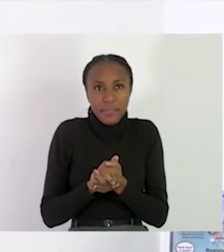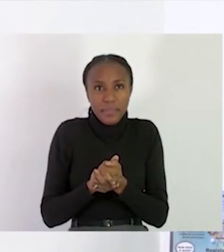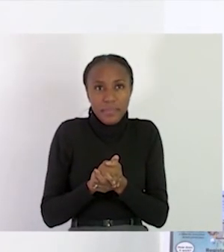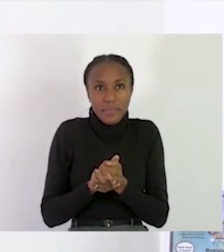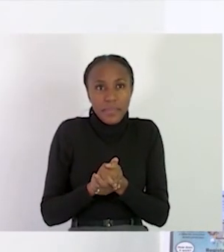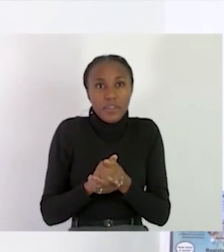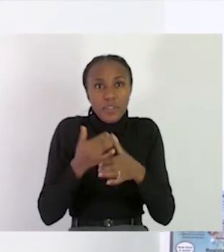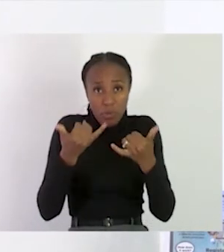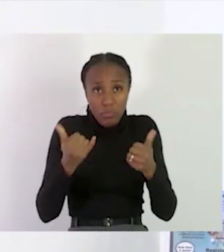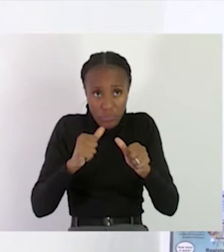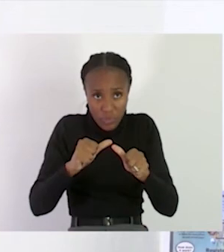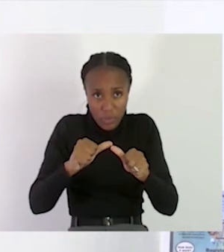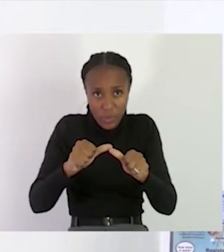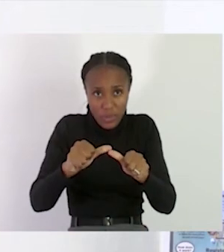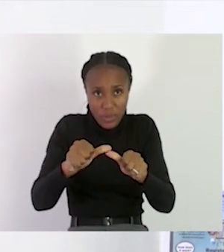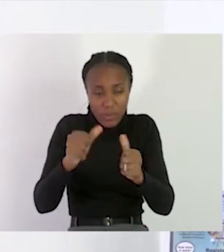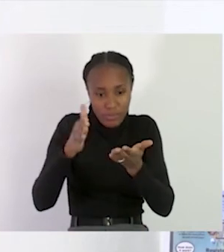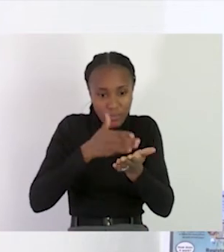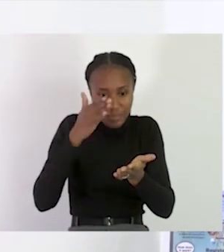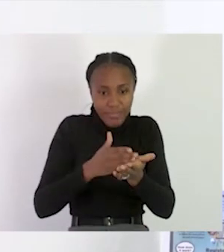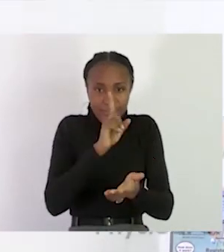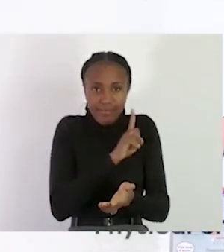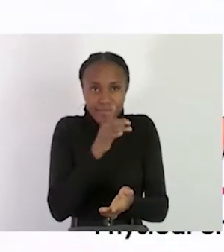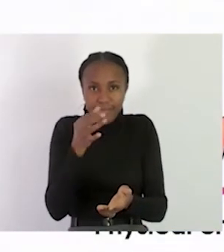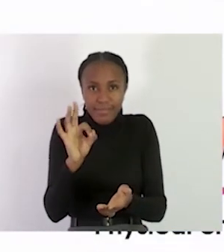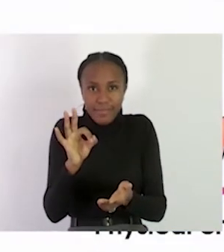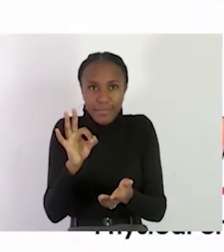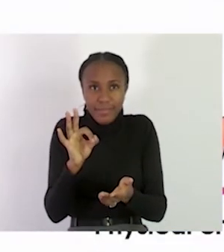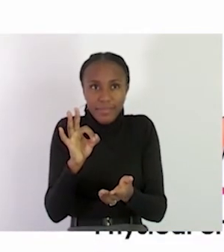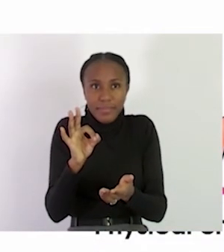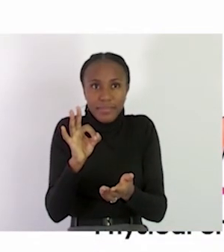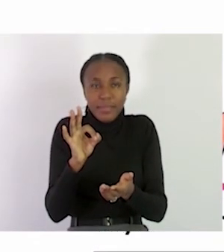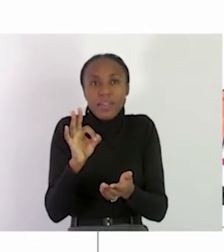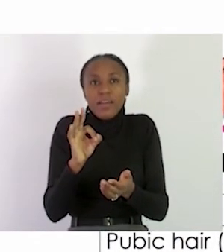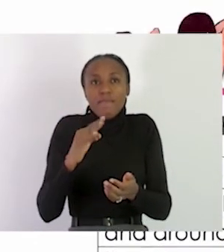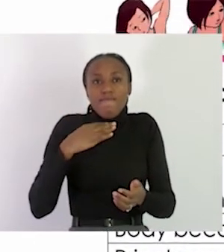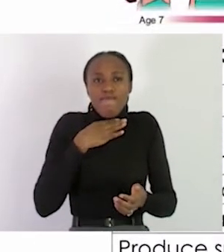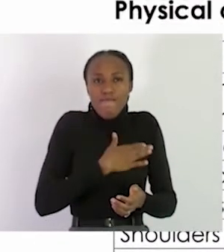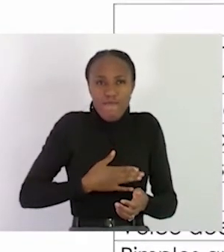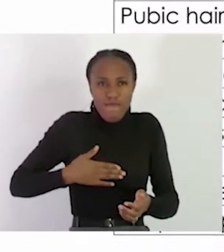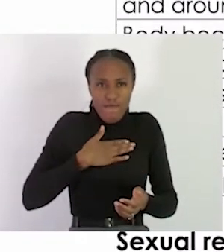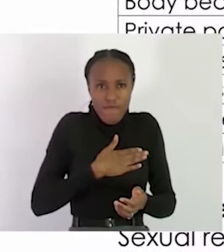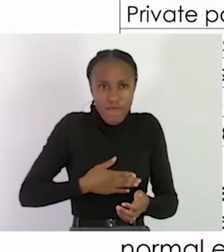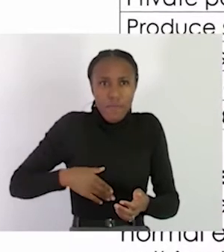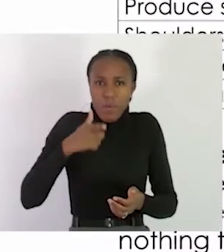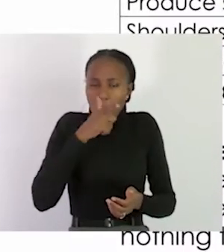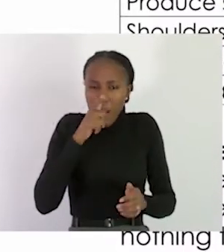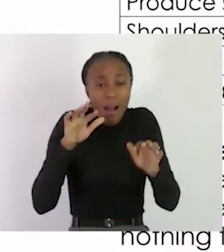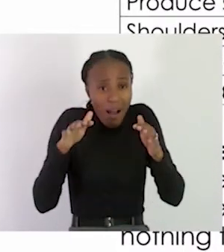We are going to continue. We are still on page 19. Sexual responses in boys and girls